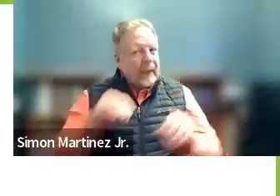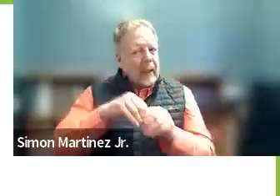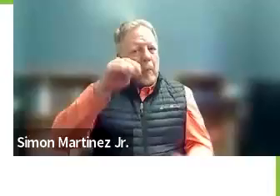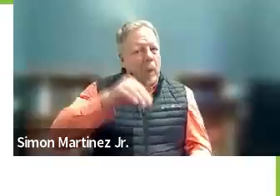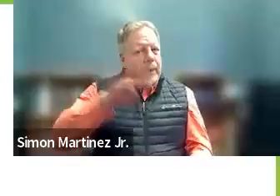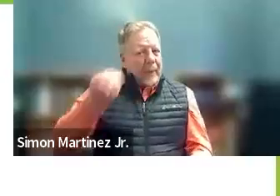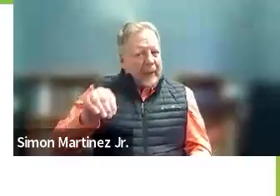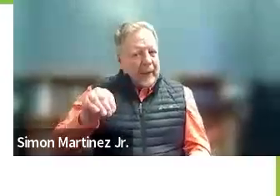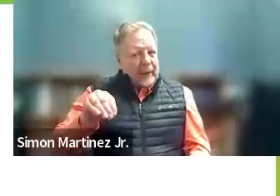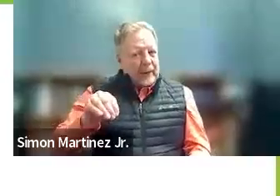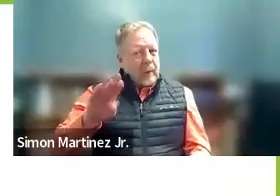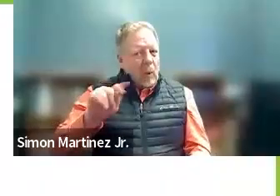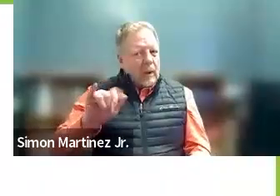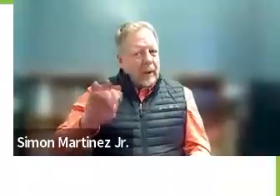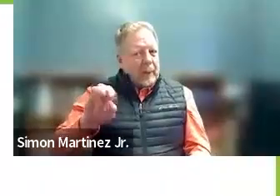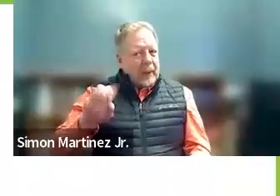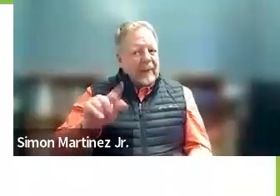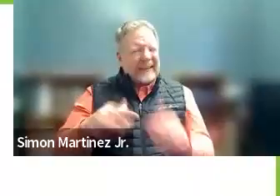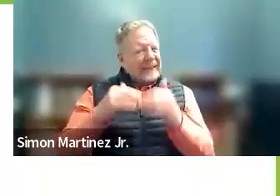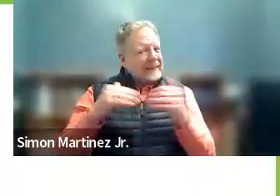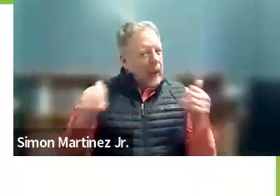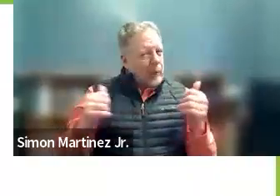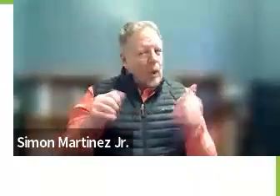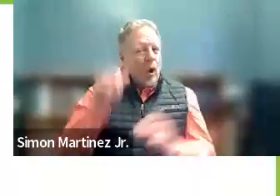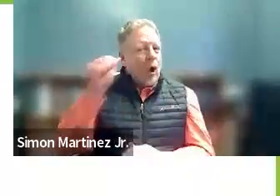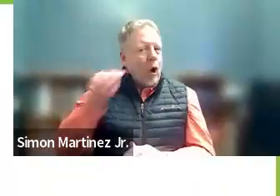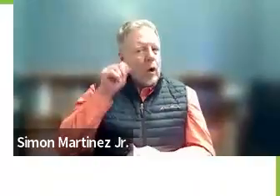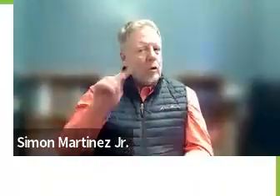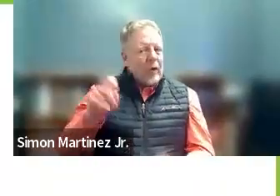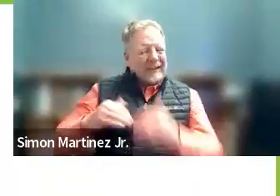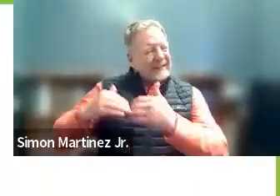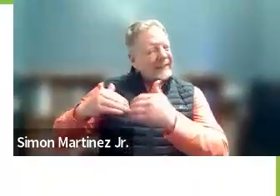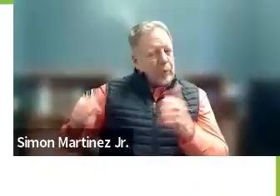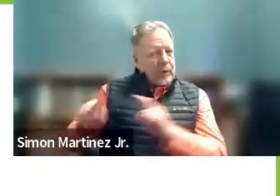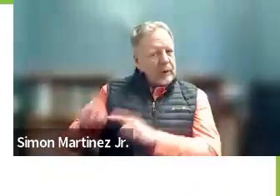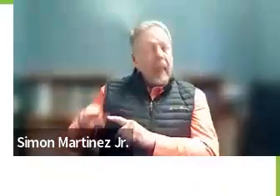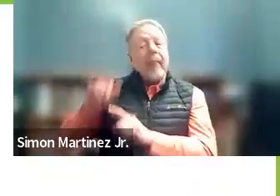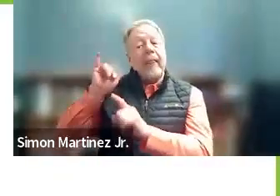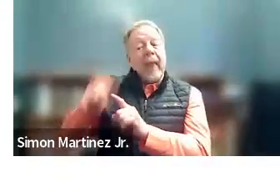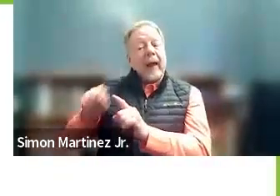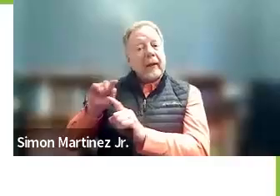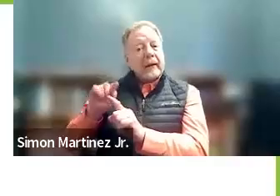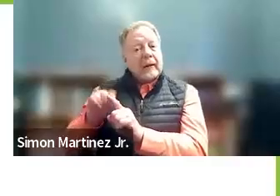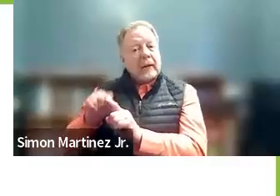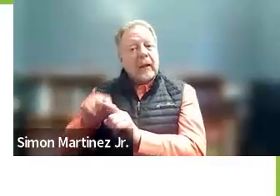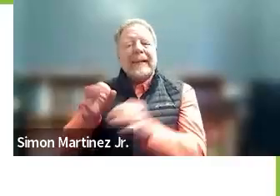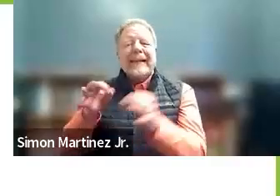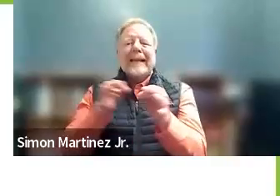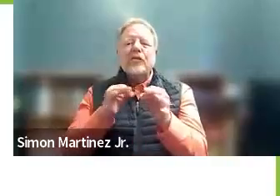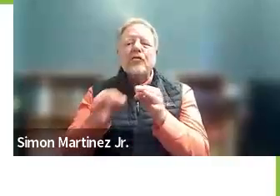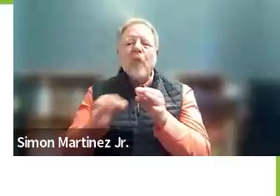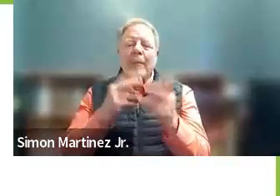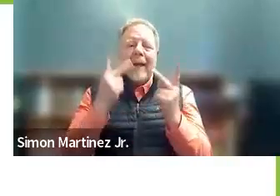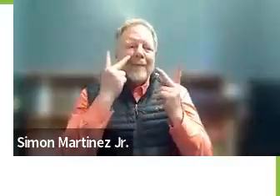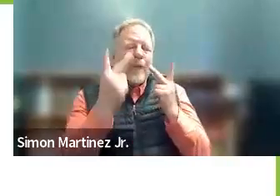So audio description is actually a separate audio track, and it describes